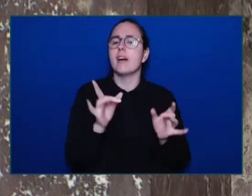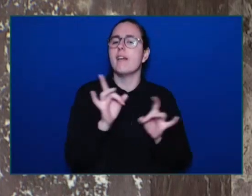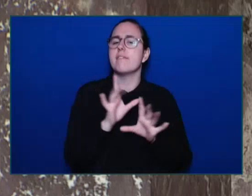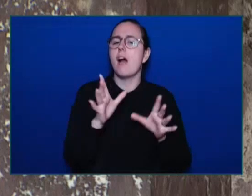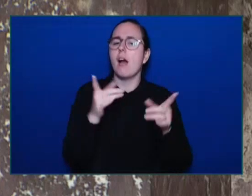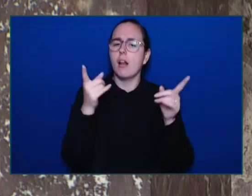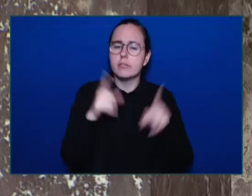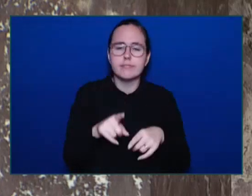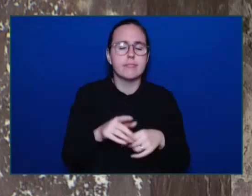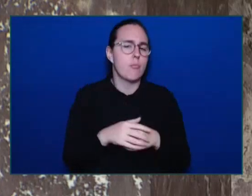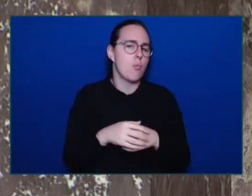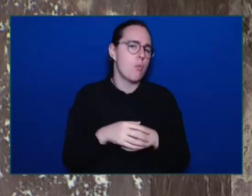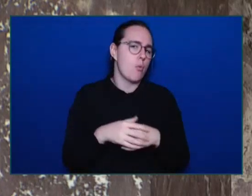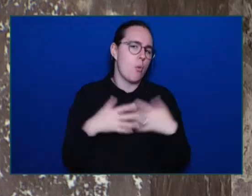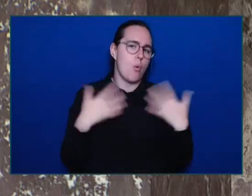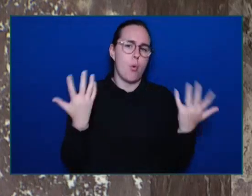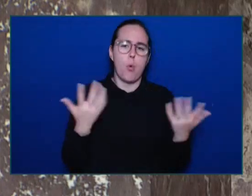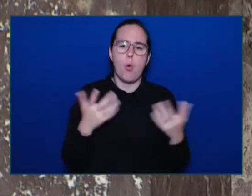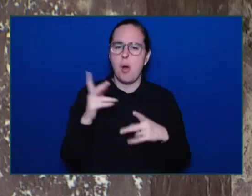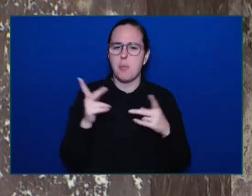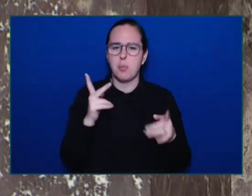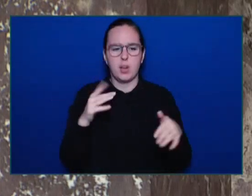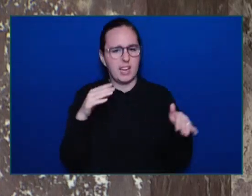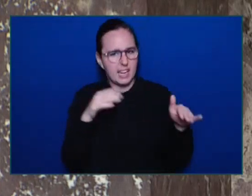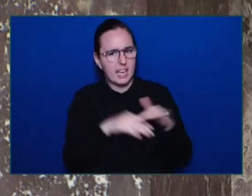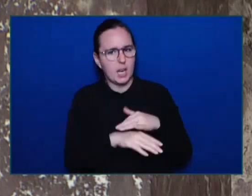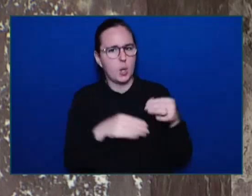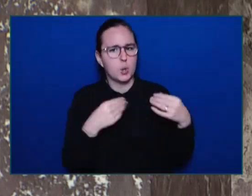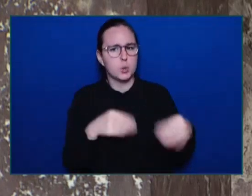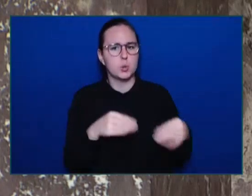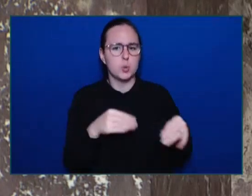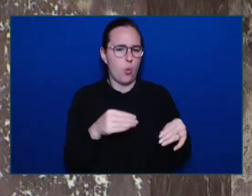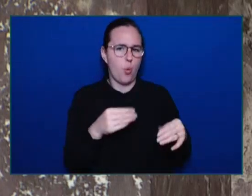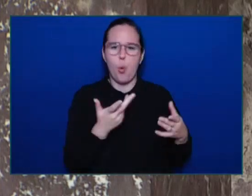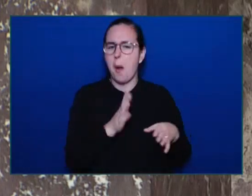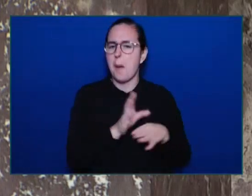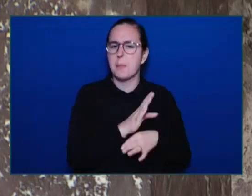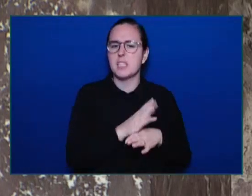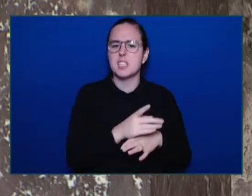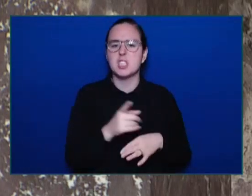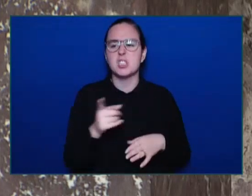had to deal with windows being broken. Honourable Speaker, it's hard. It's hard running a small business